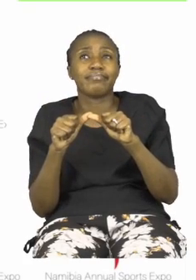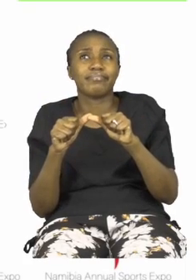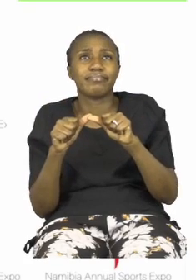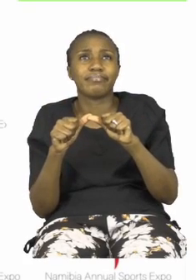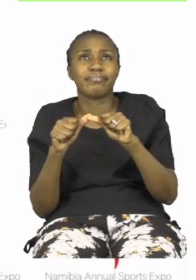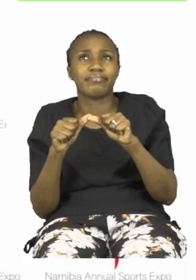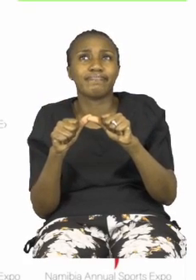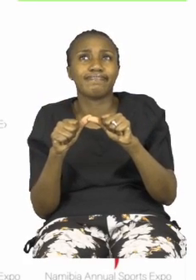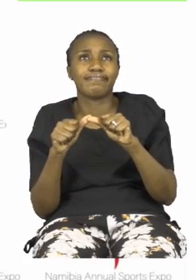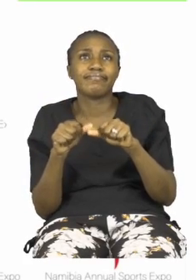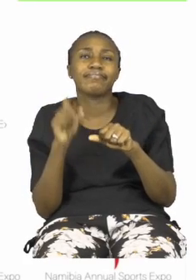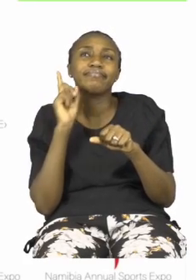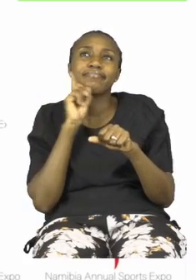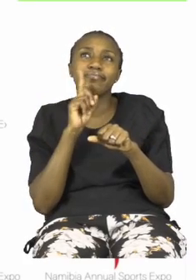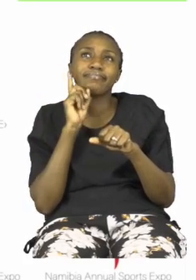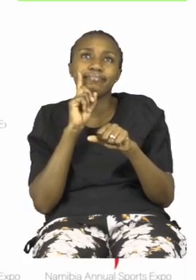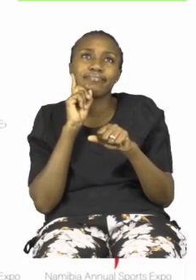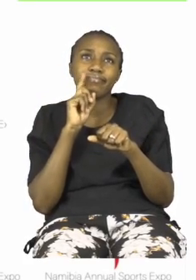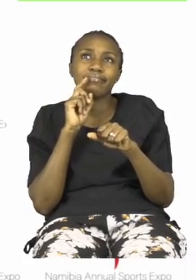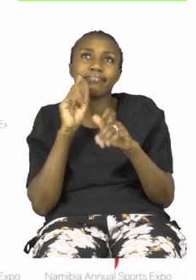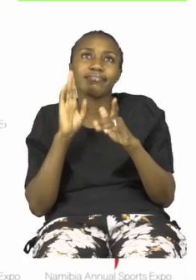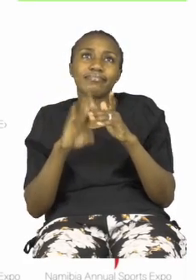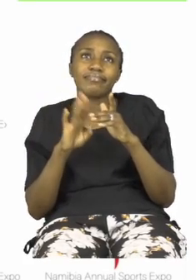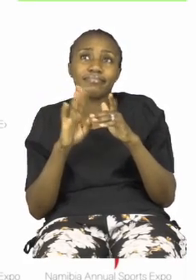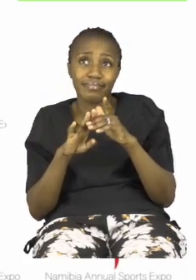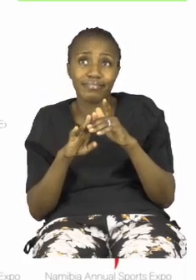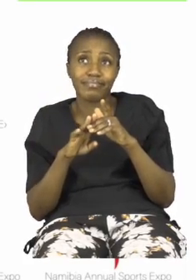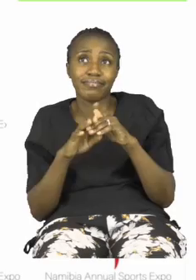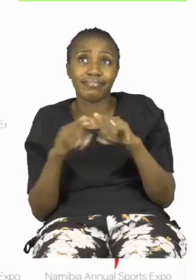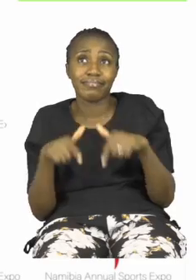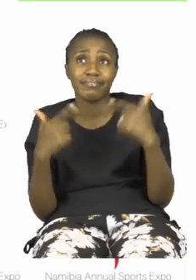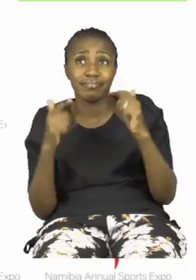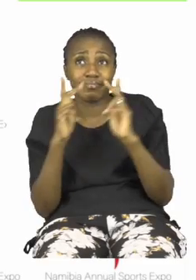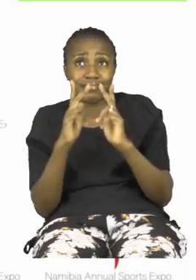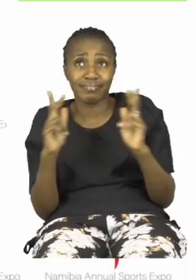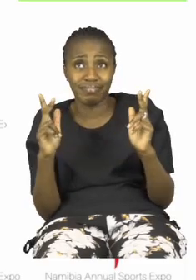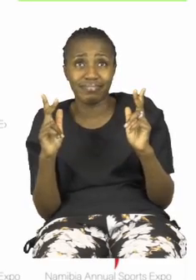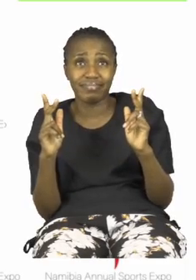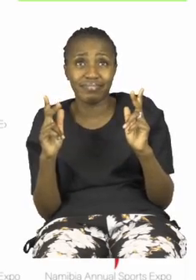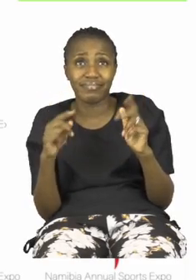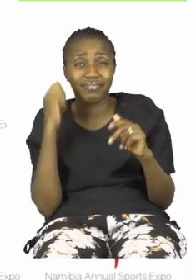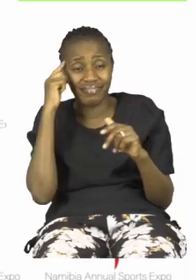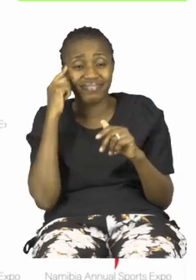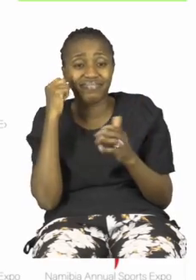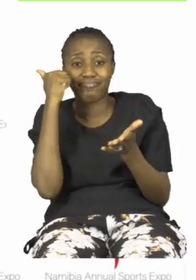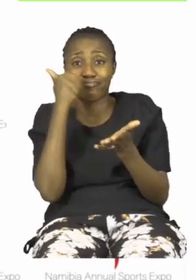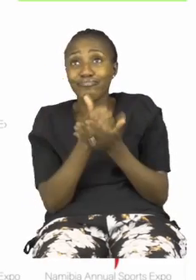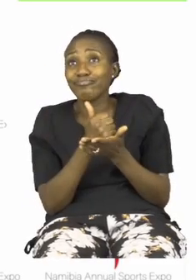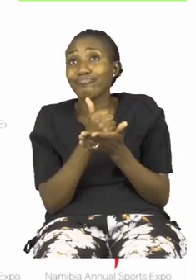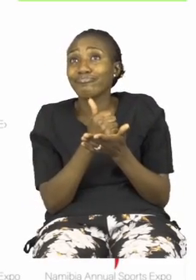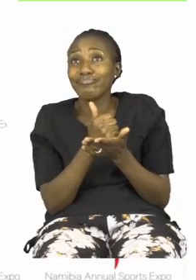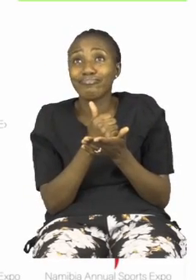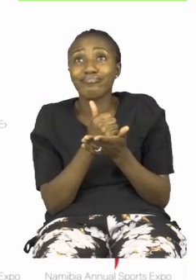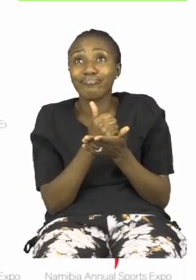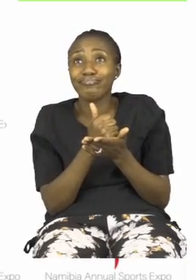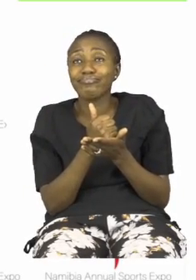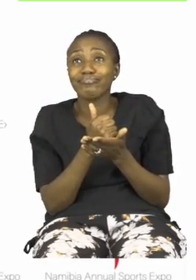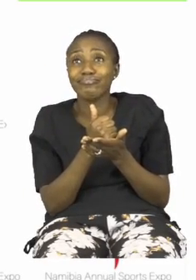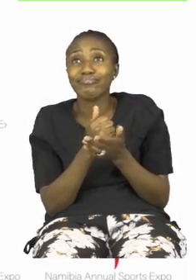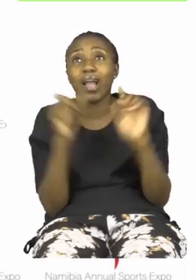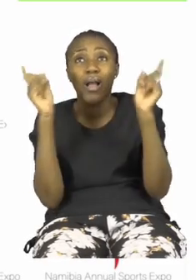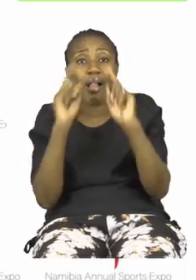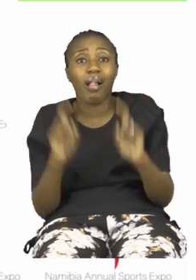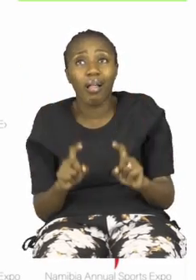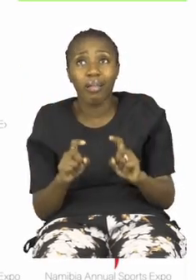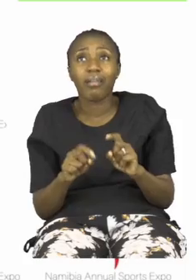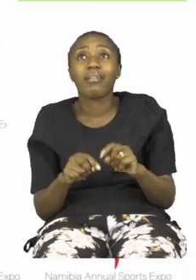if gamers are generally thought of as these guys who just sit on the couch all day, chips and waste electricity, yes. Yeah,